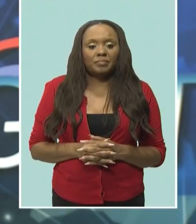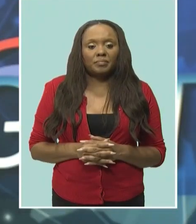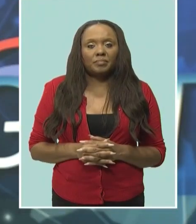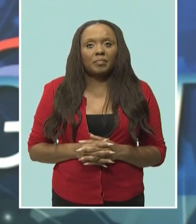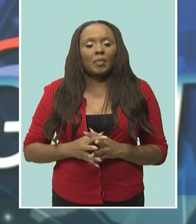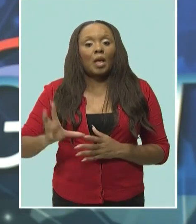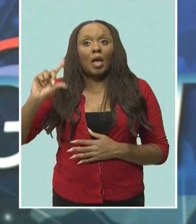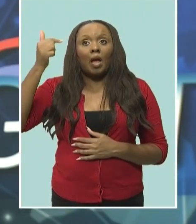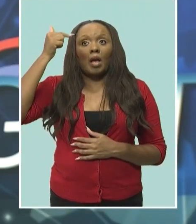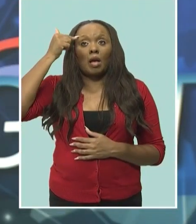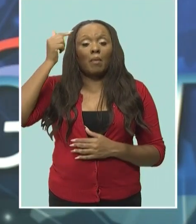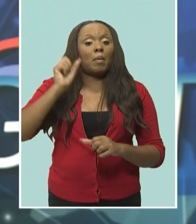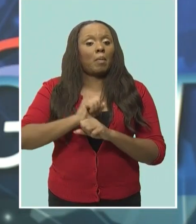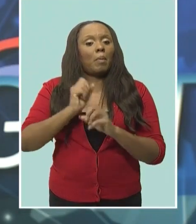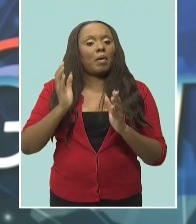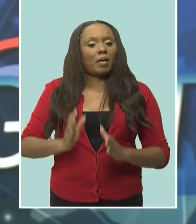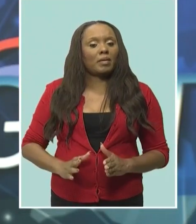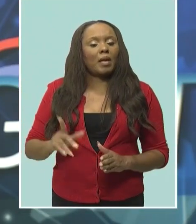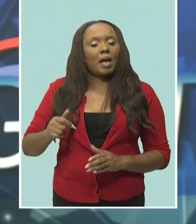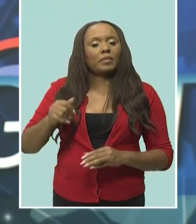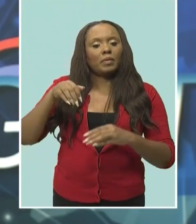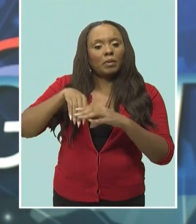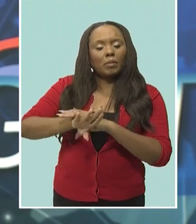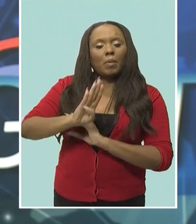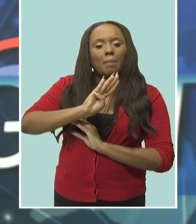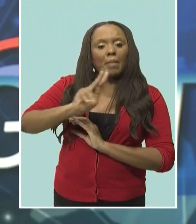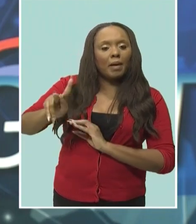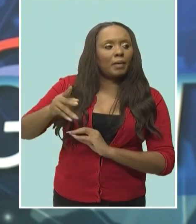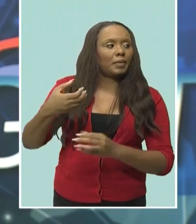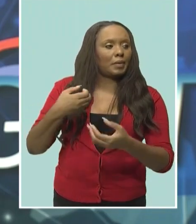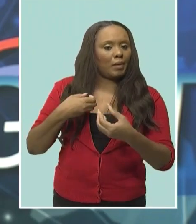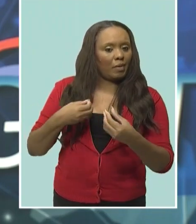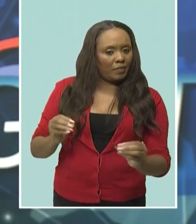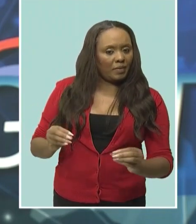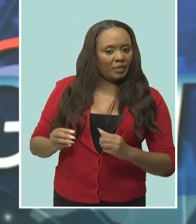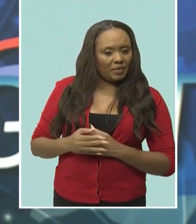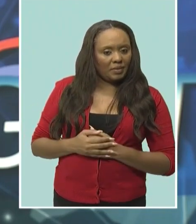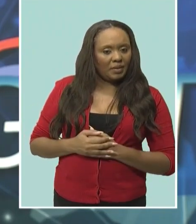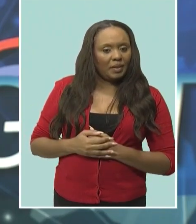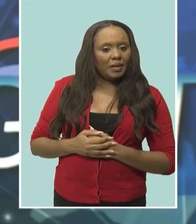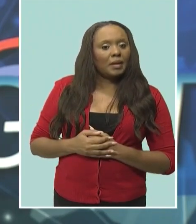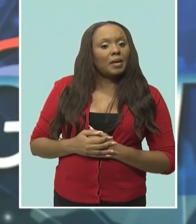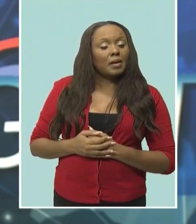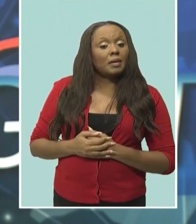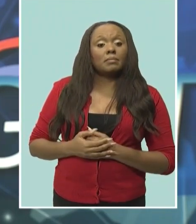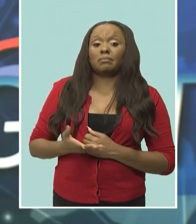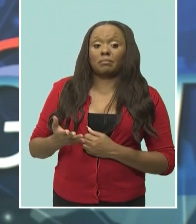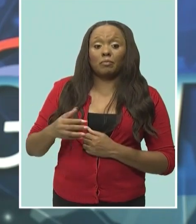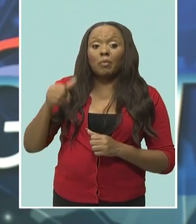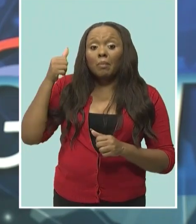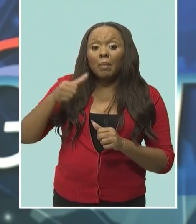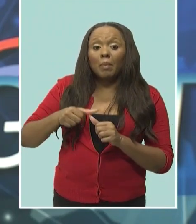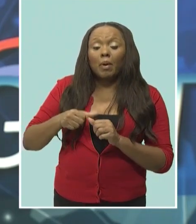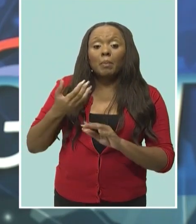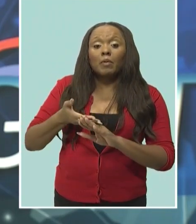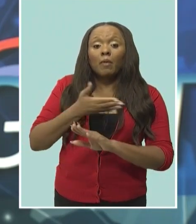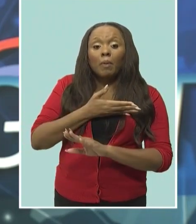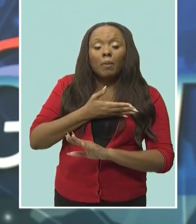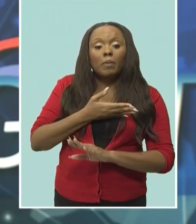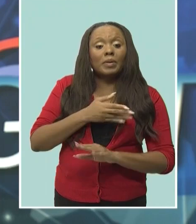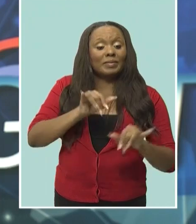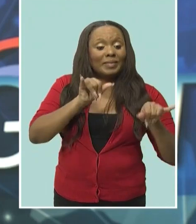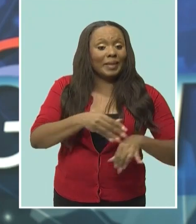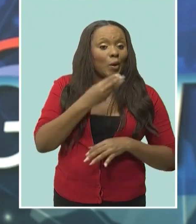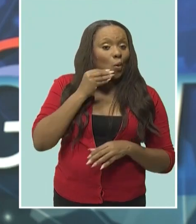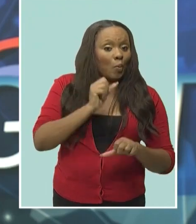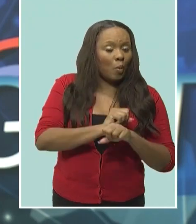With public officers having been called back to office at the start of 2023, effectively ending remote work, one trade union will be seeking a